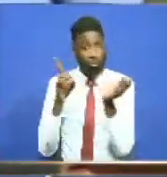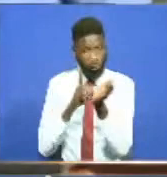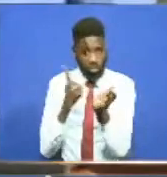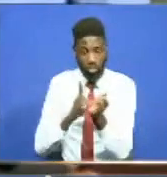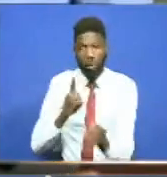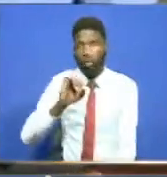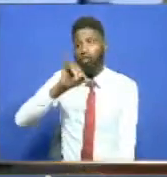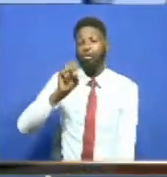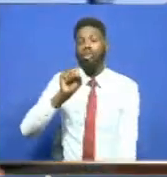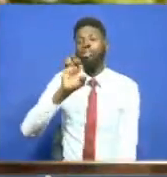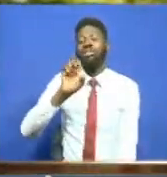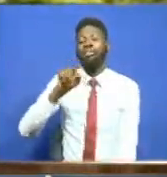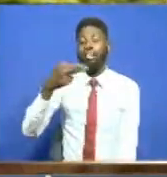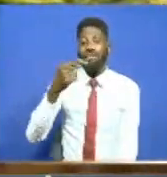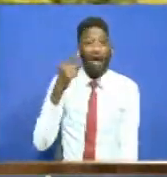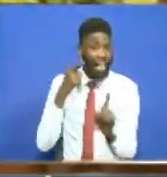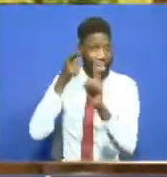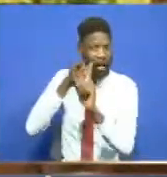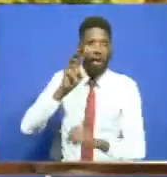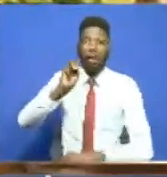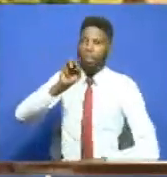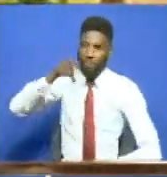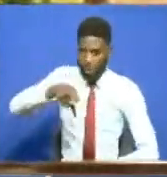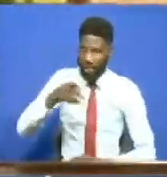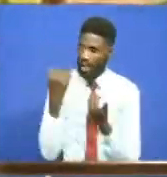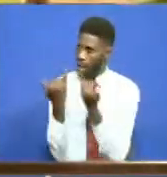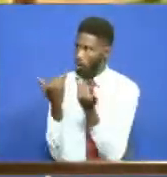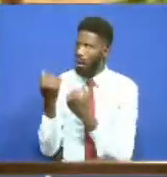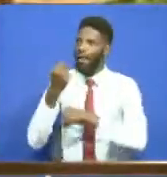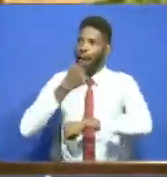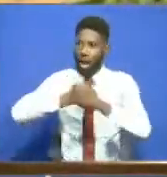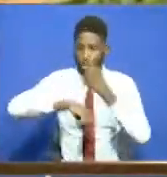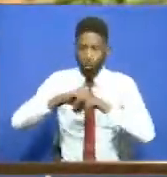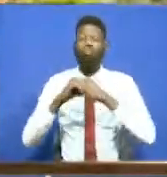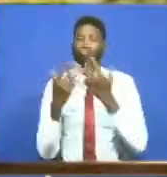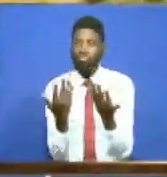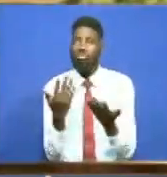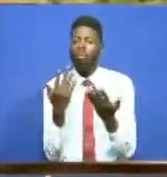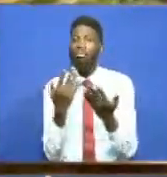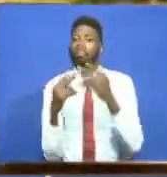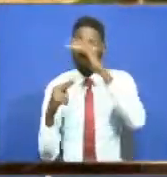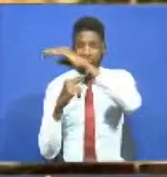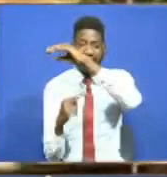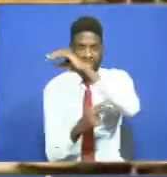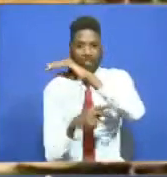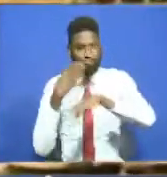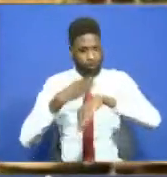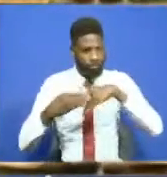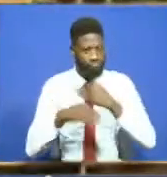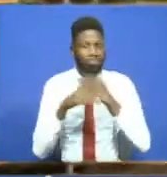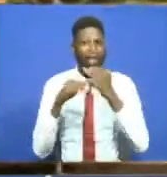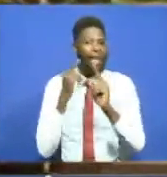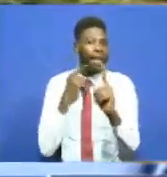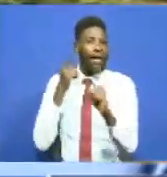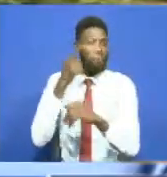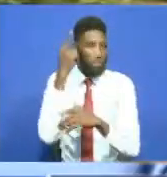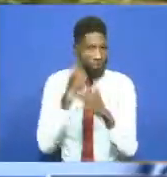Juja parliamentary aspirant, moved in to reconstruct the bridge, saying he was doing to ease the suffering of the